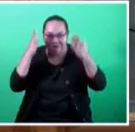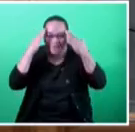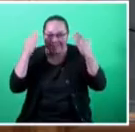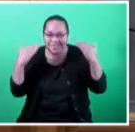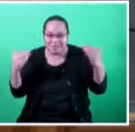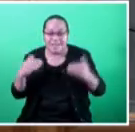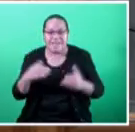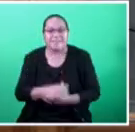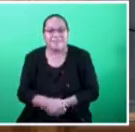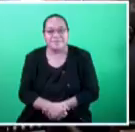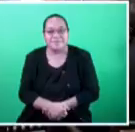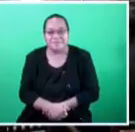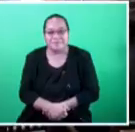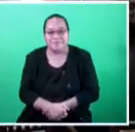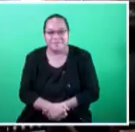I